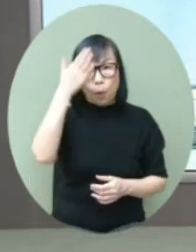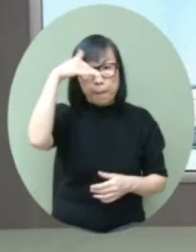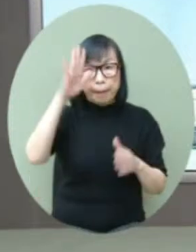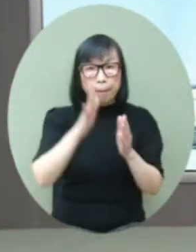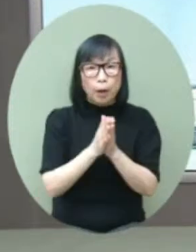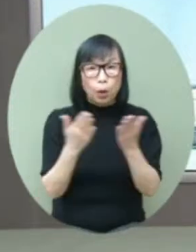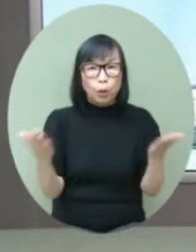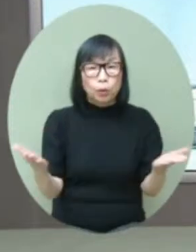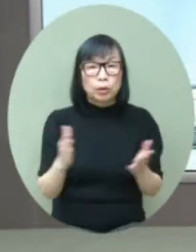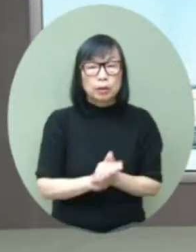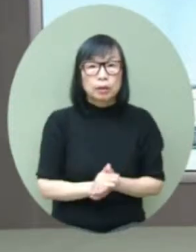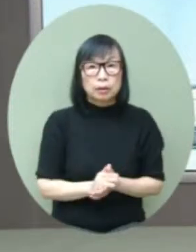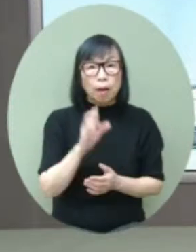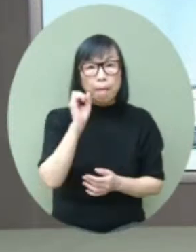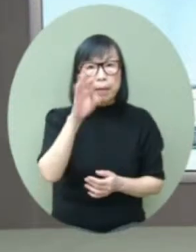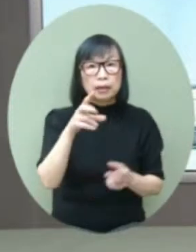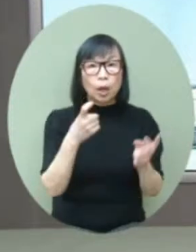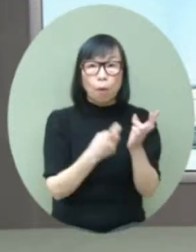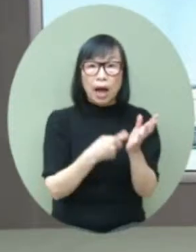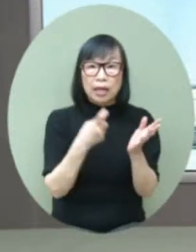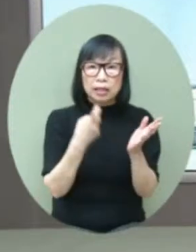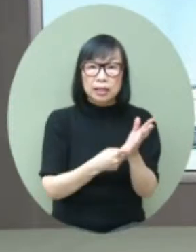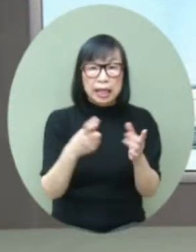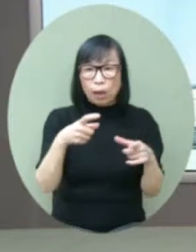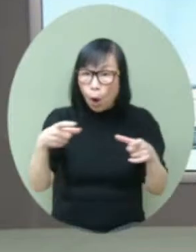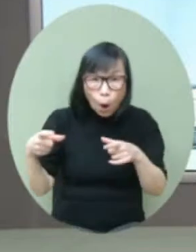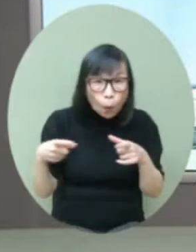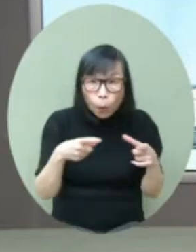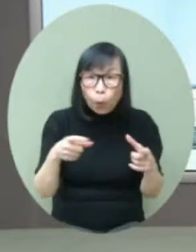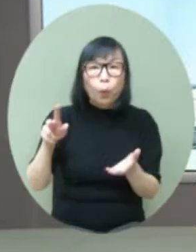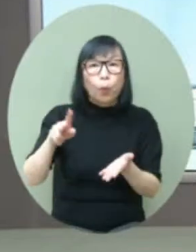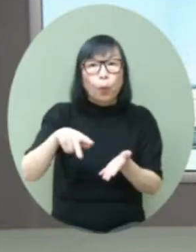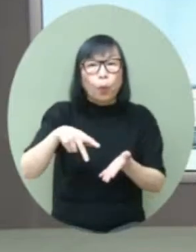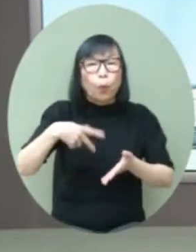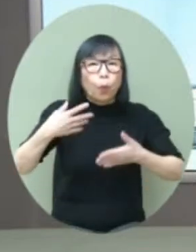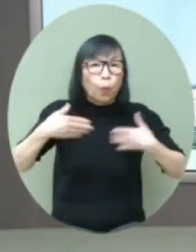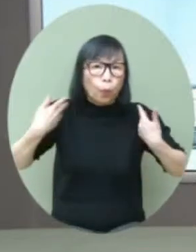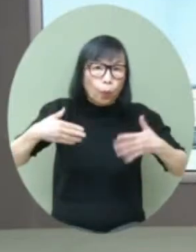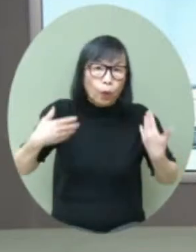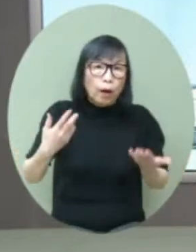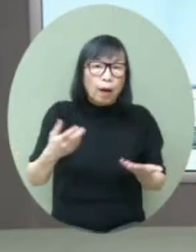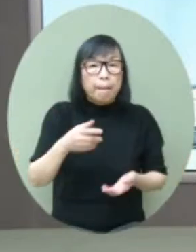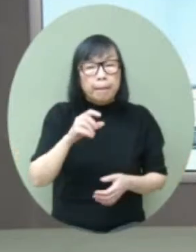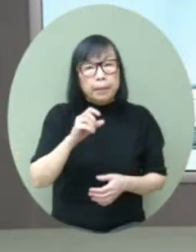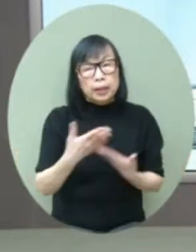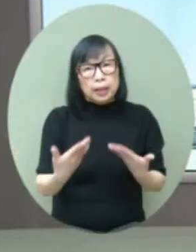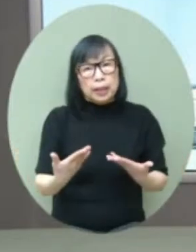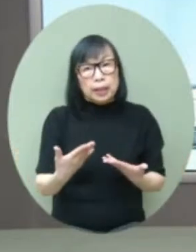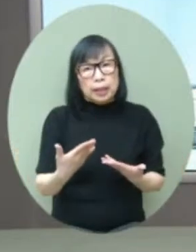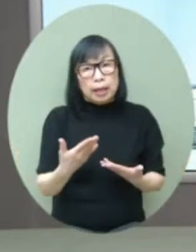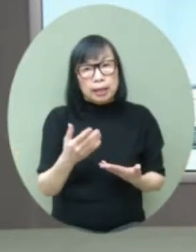I'm from Mingpao Daily. First of all, regarding birthday party in Wen Chai,